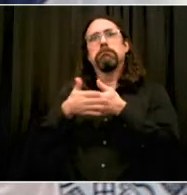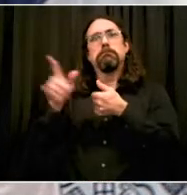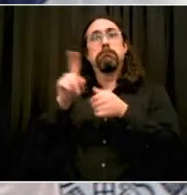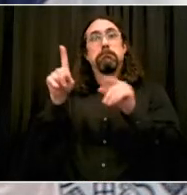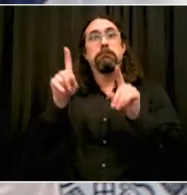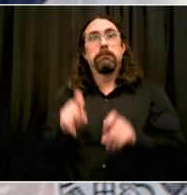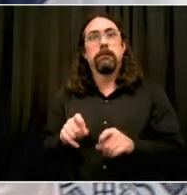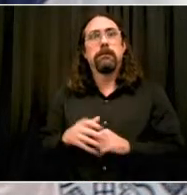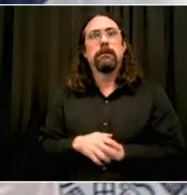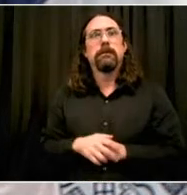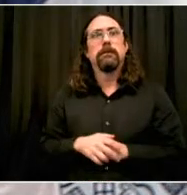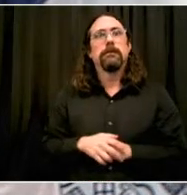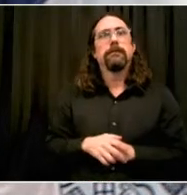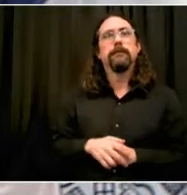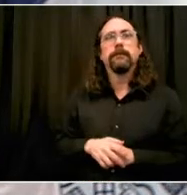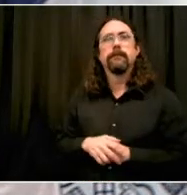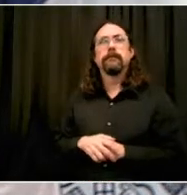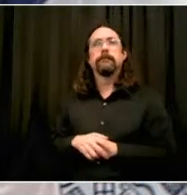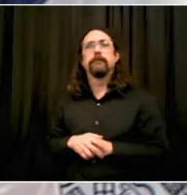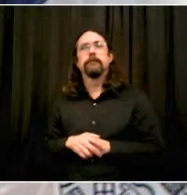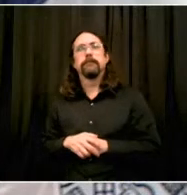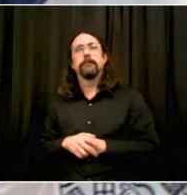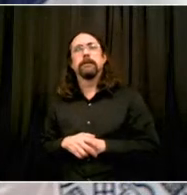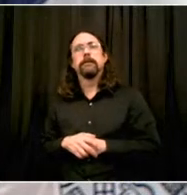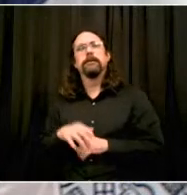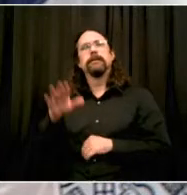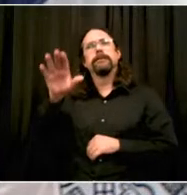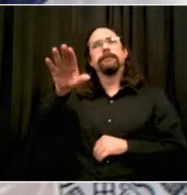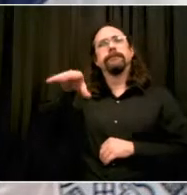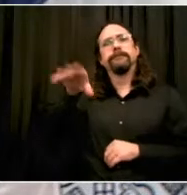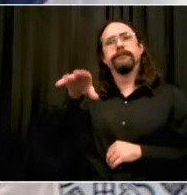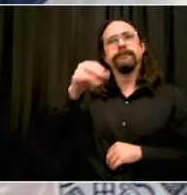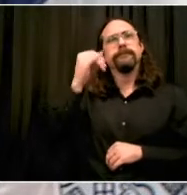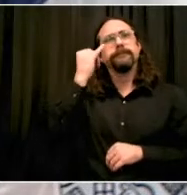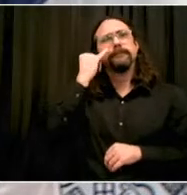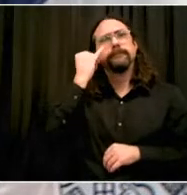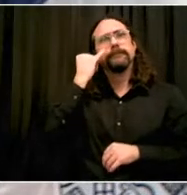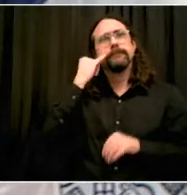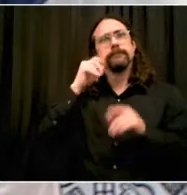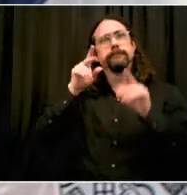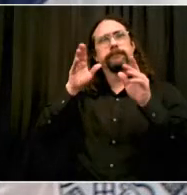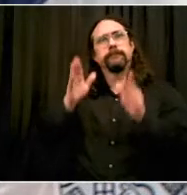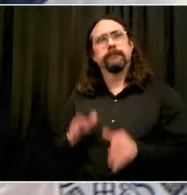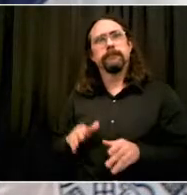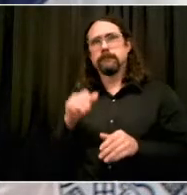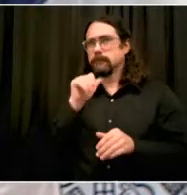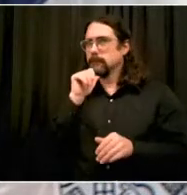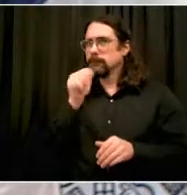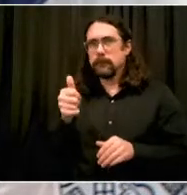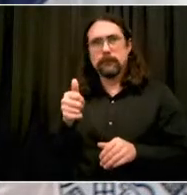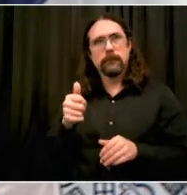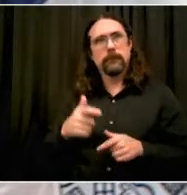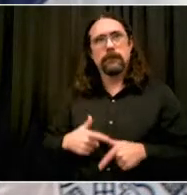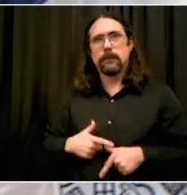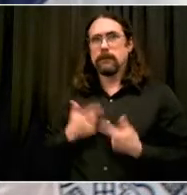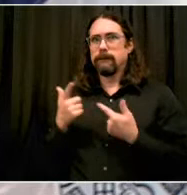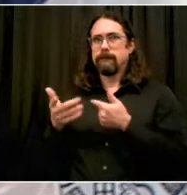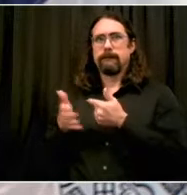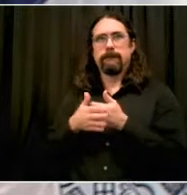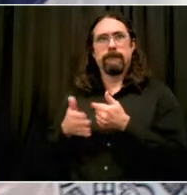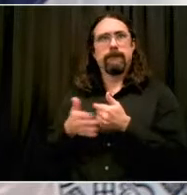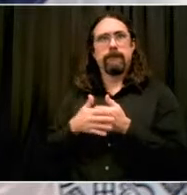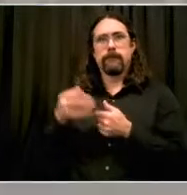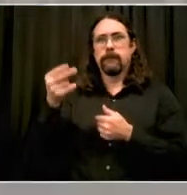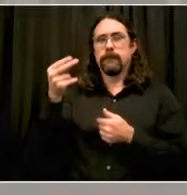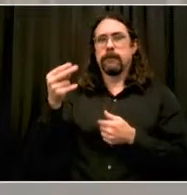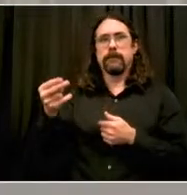test, stay local and wait in the lines, or take the train to another location? Because that's an issue that some people have expressed to us. Very good